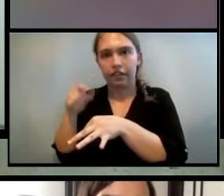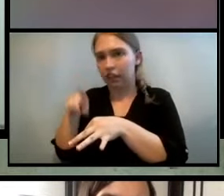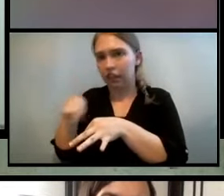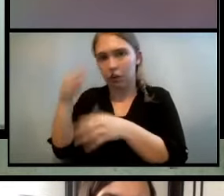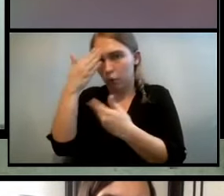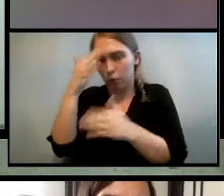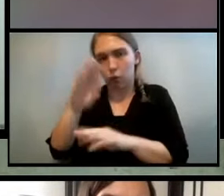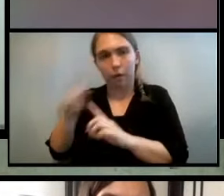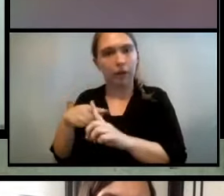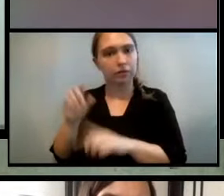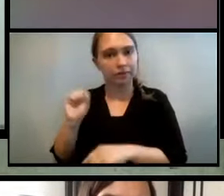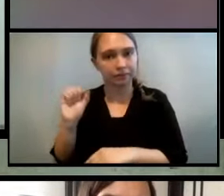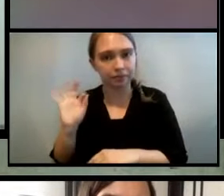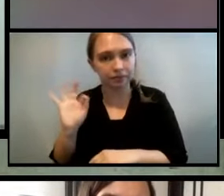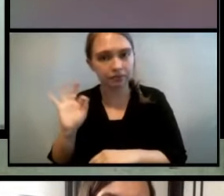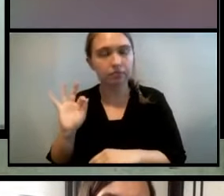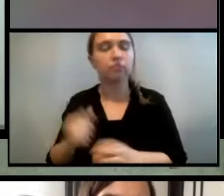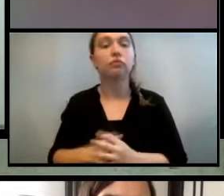community write.